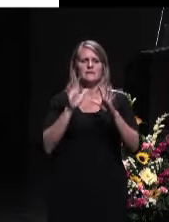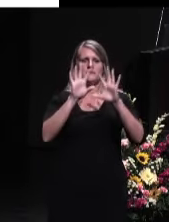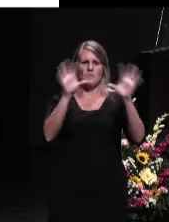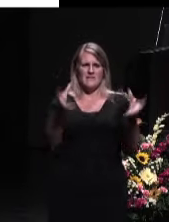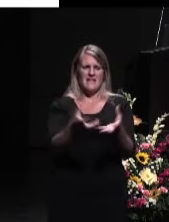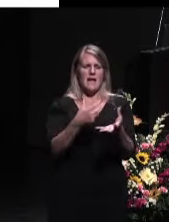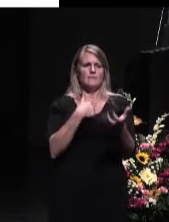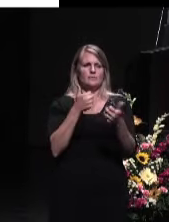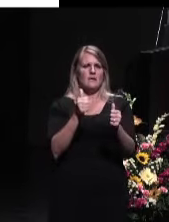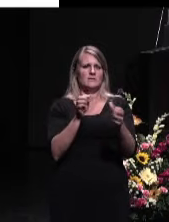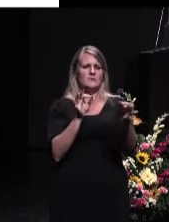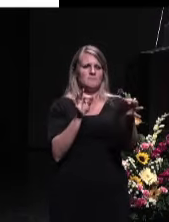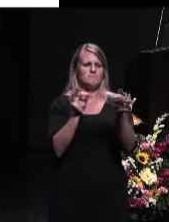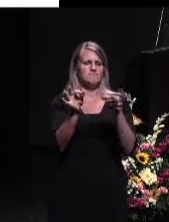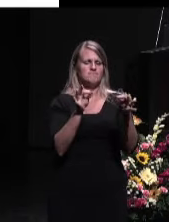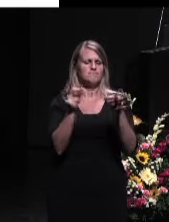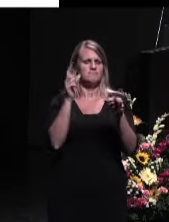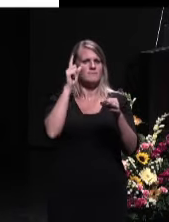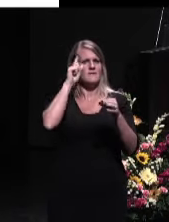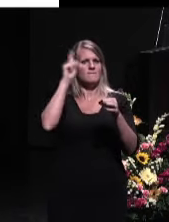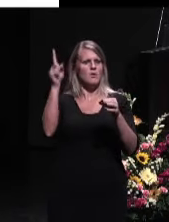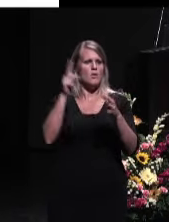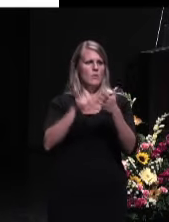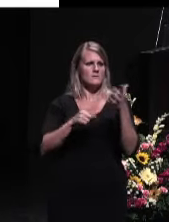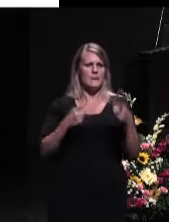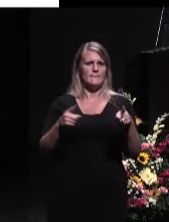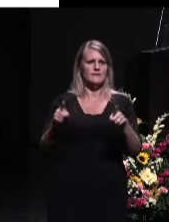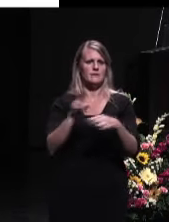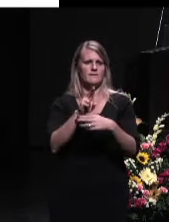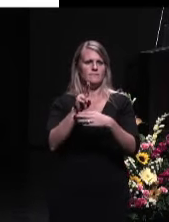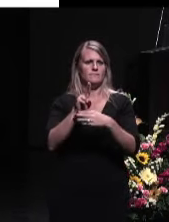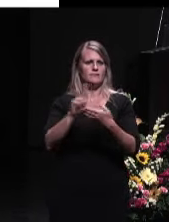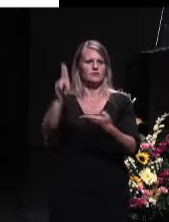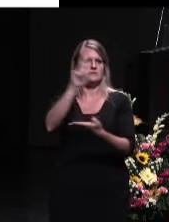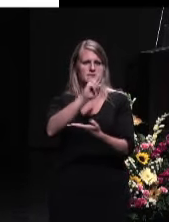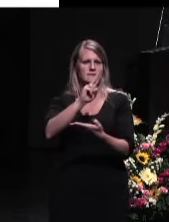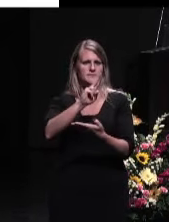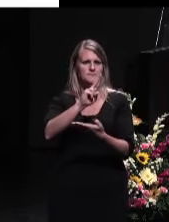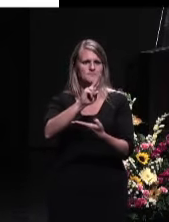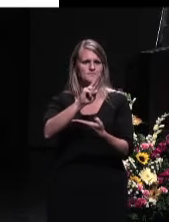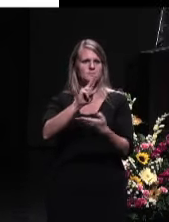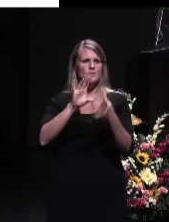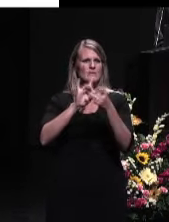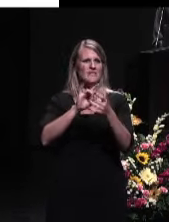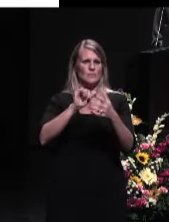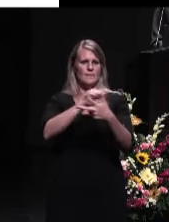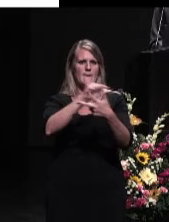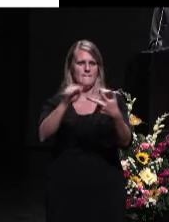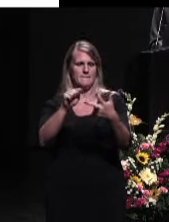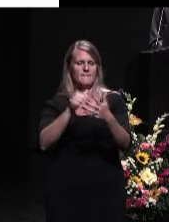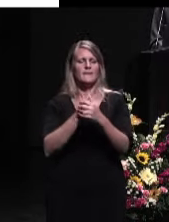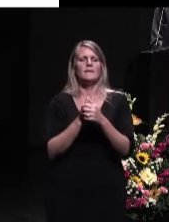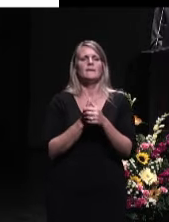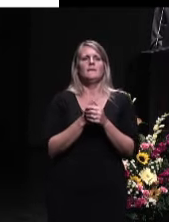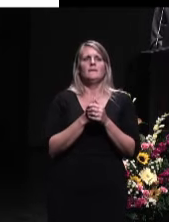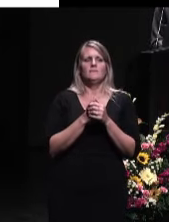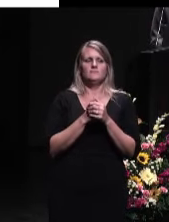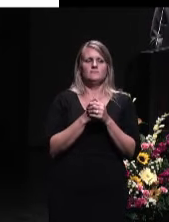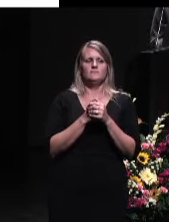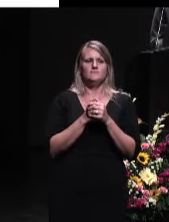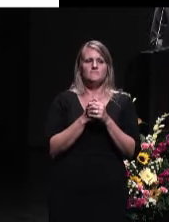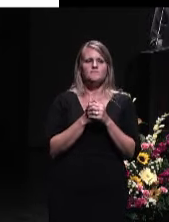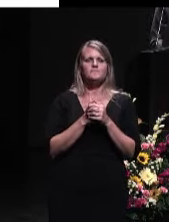most relevant area for the developments that are occurring. These include, first, some of the aspects